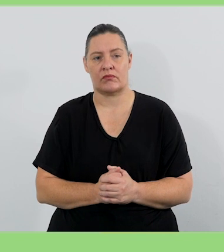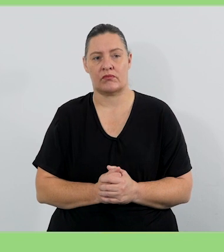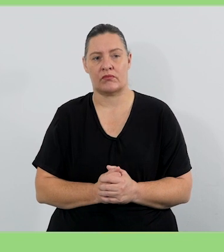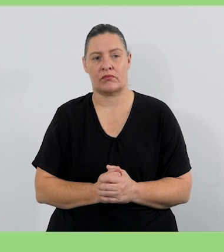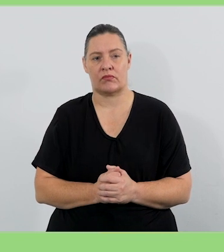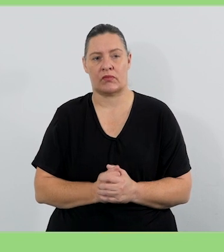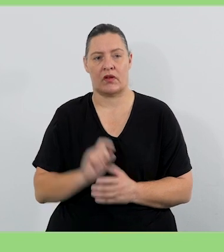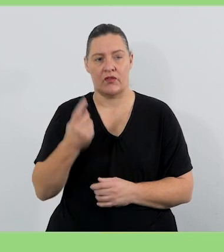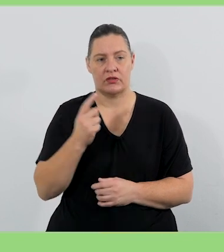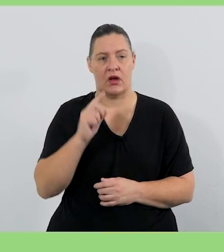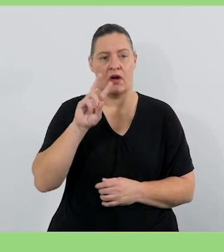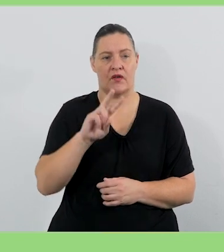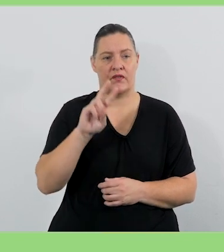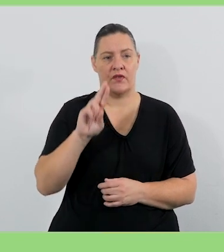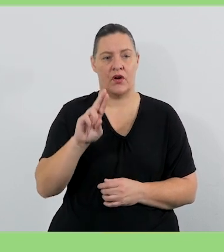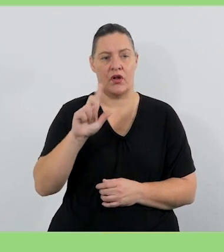vulture.